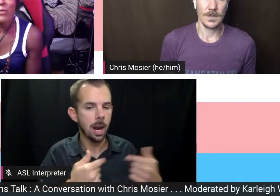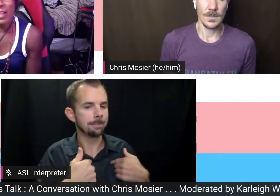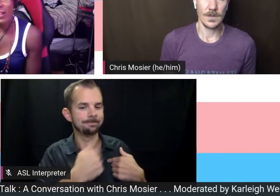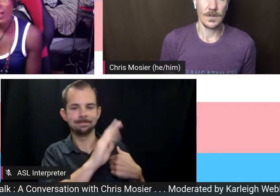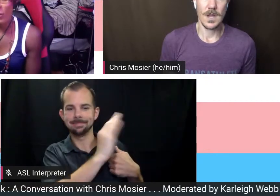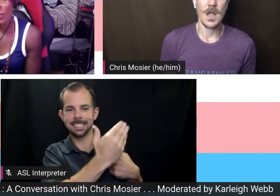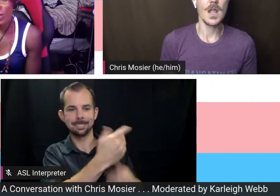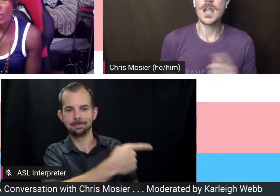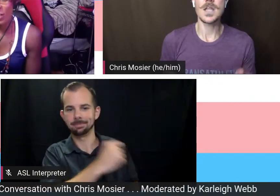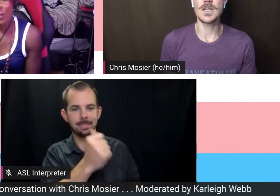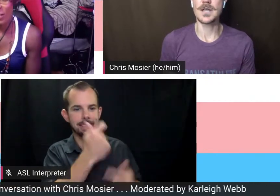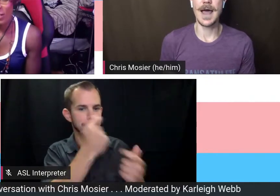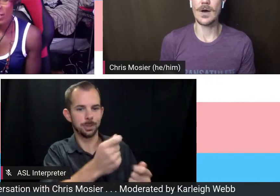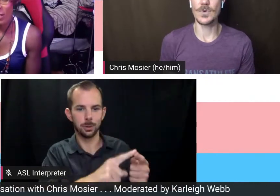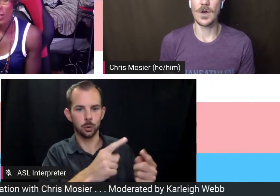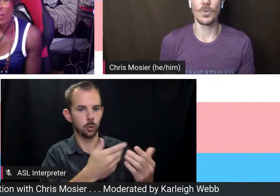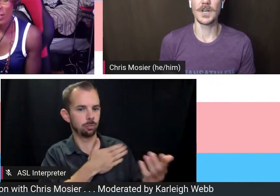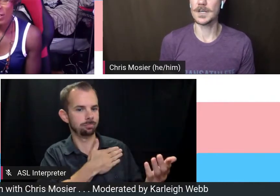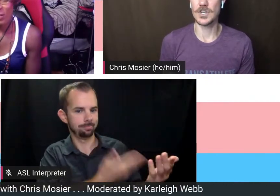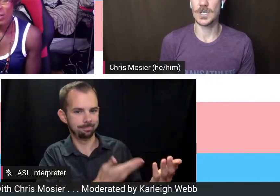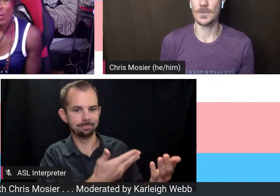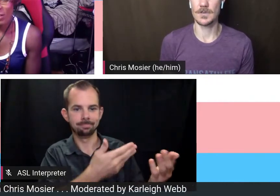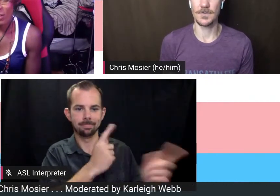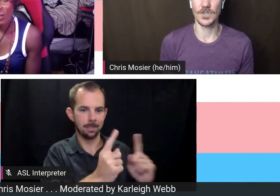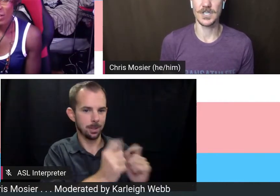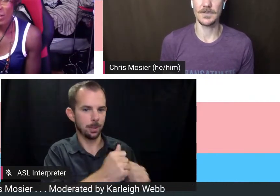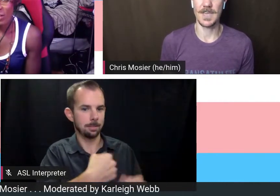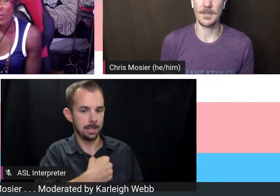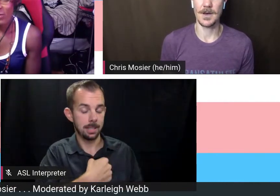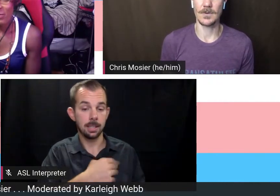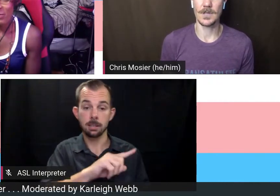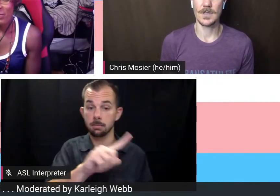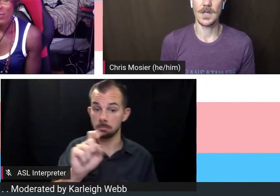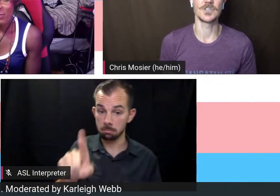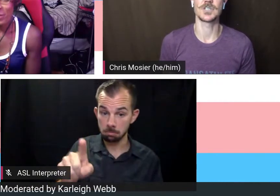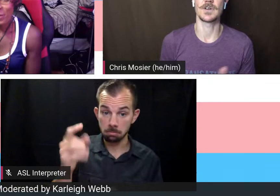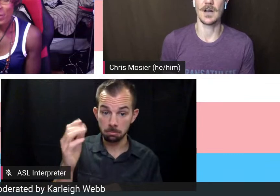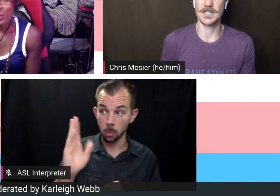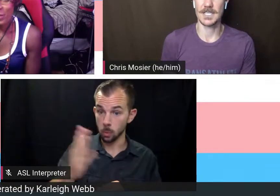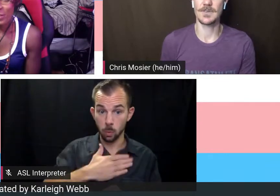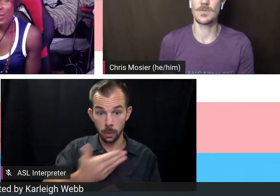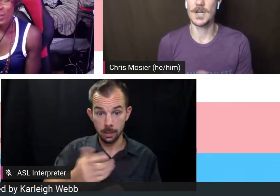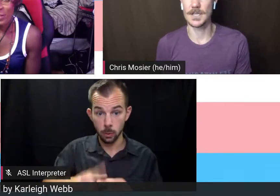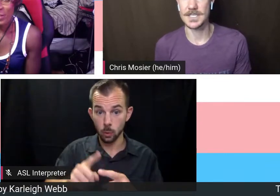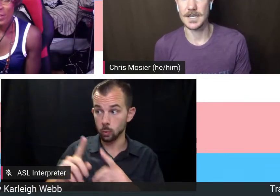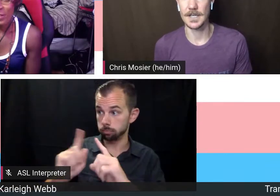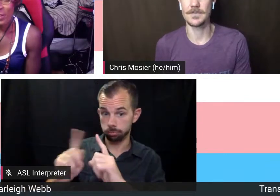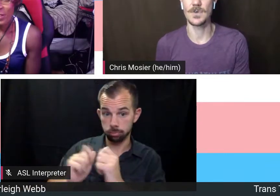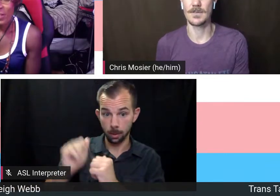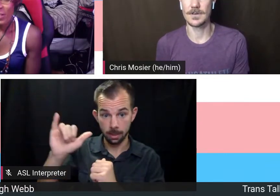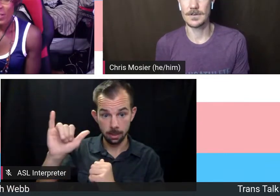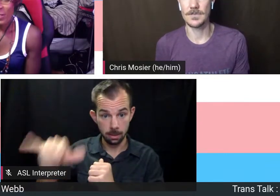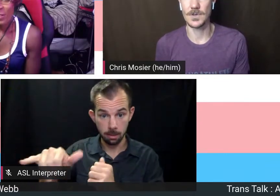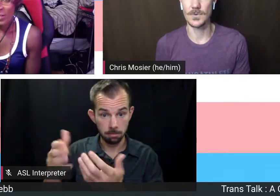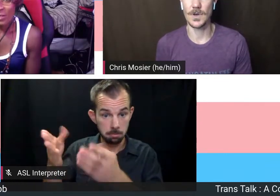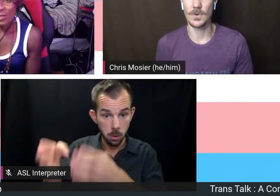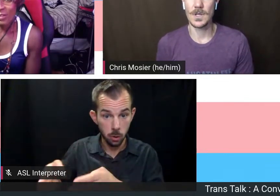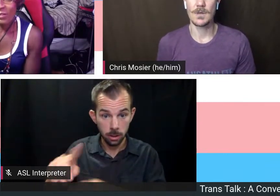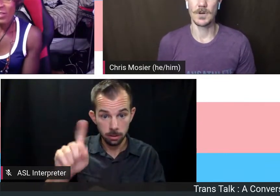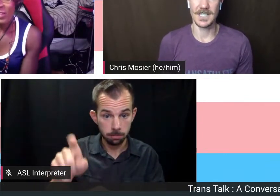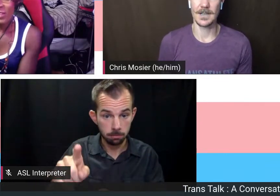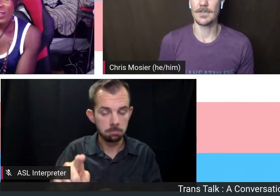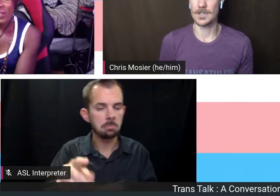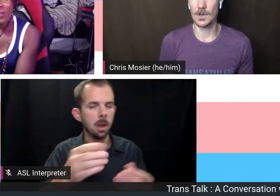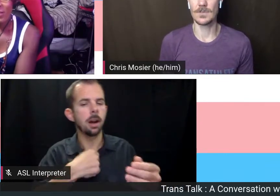to have that conversation? Now, no, but initially when the first stuff came out, and just for context for everybody listening, if you don't